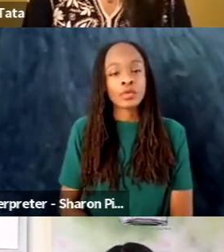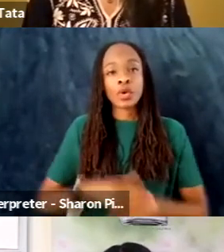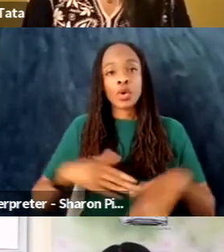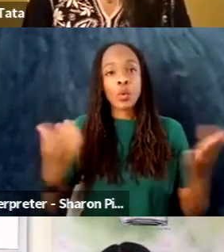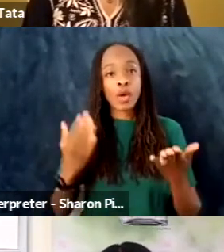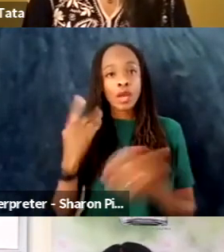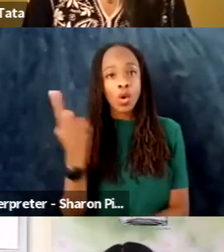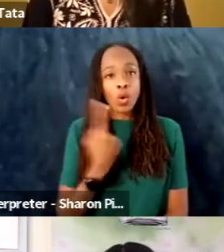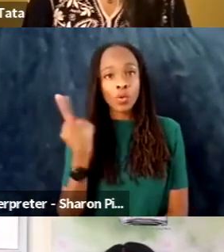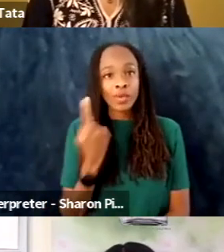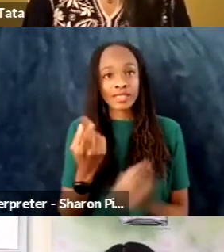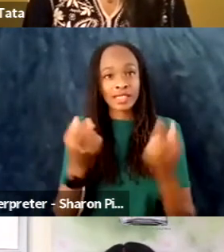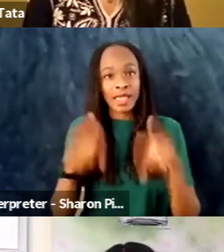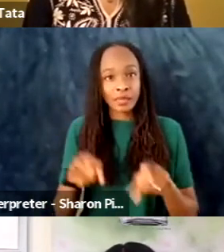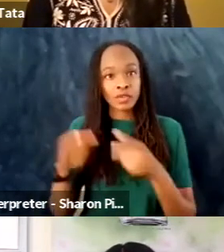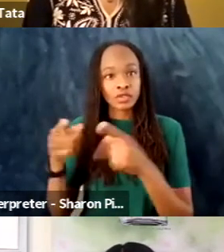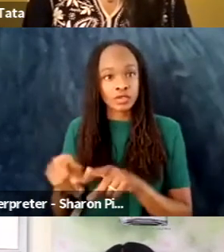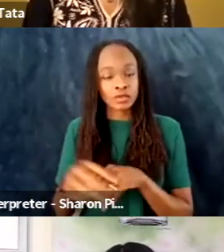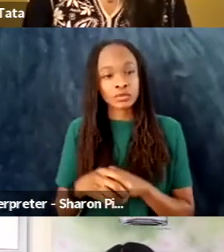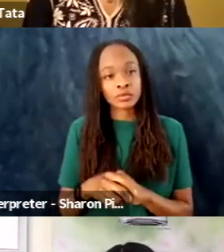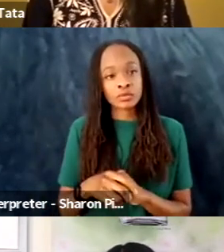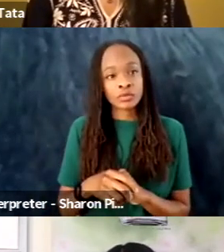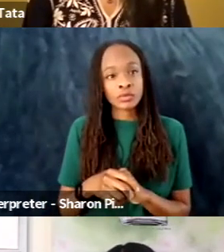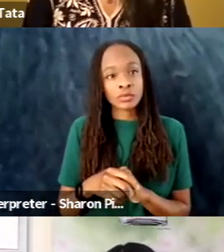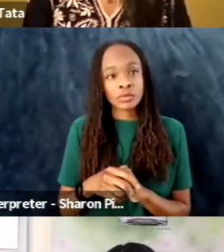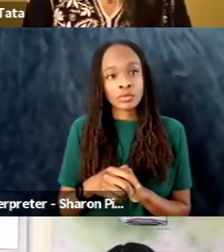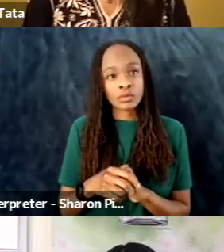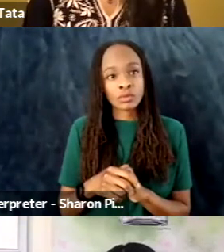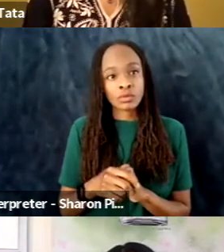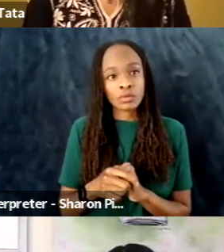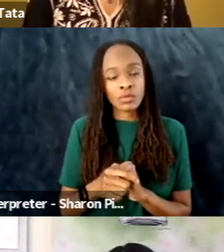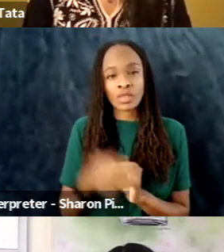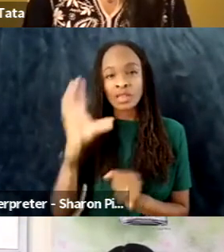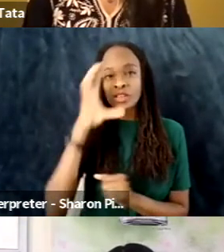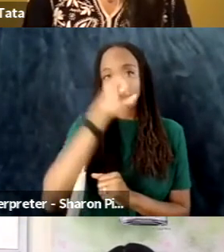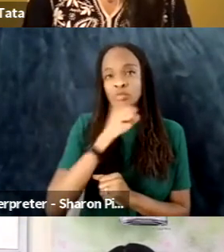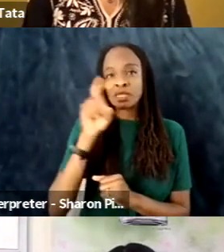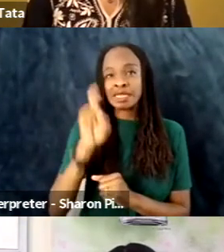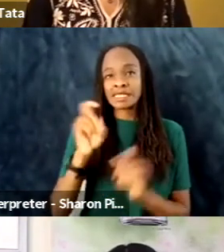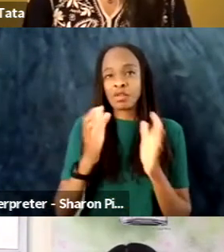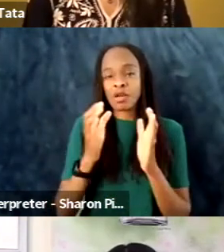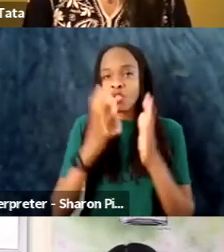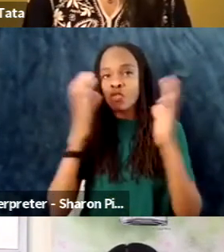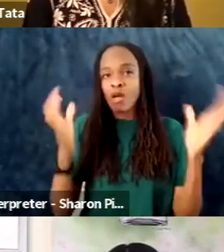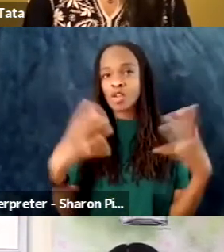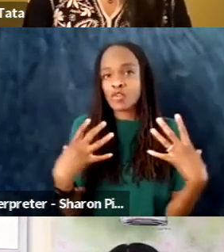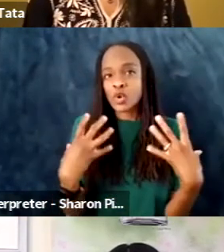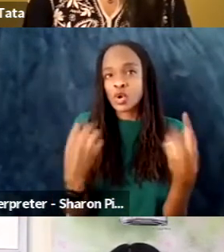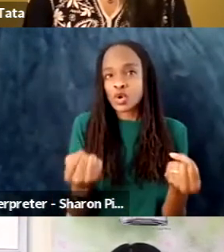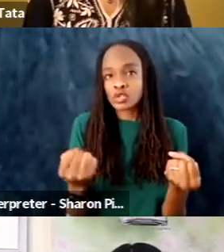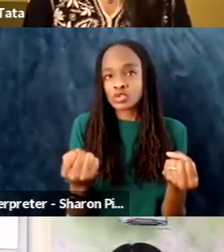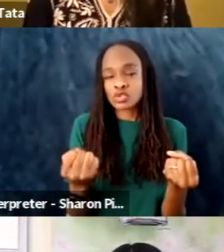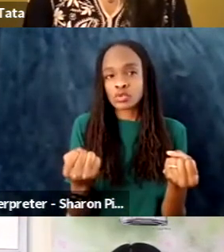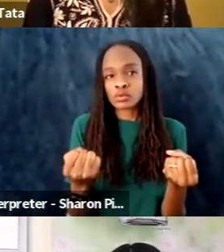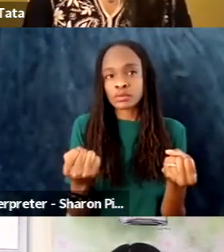disruption needs a lot of courage. And why that